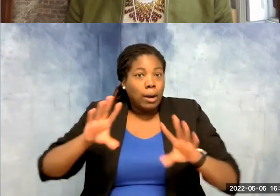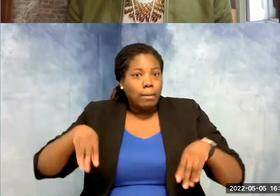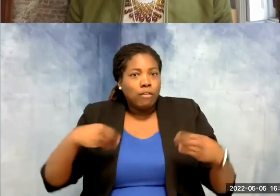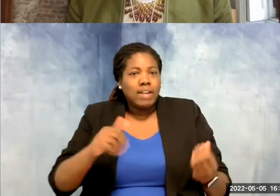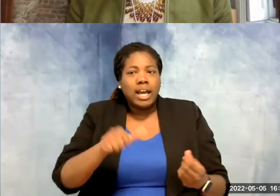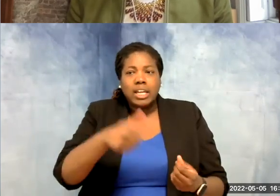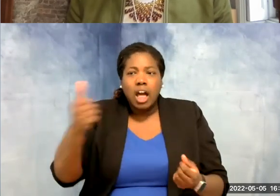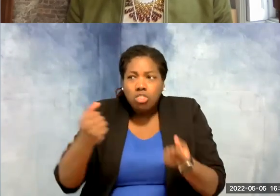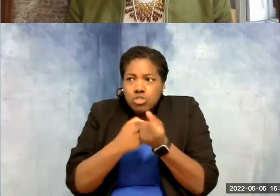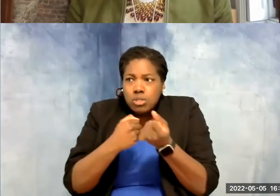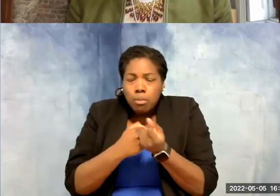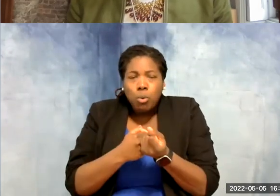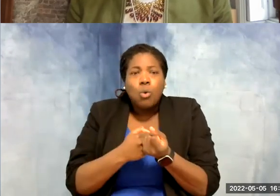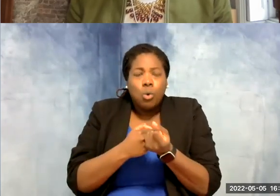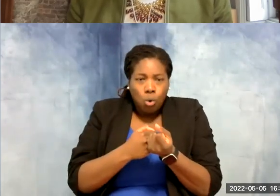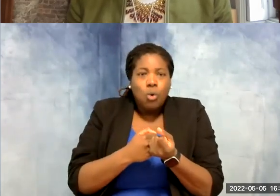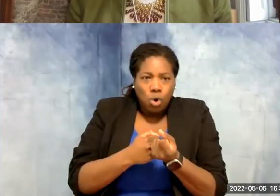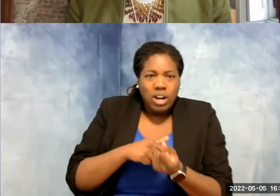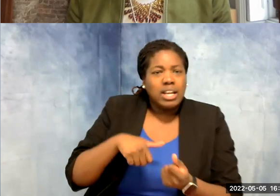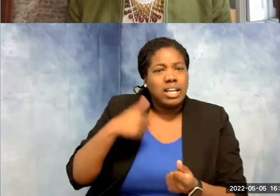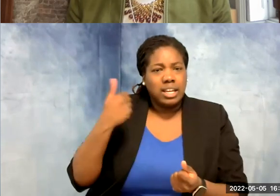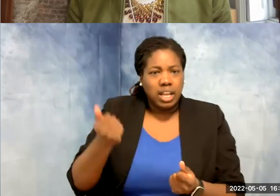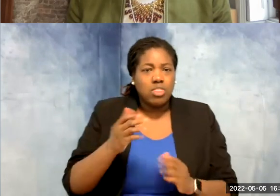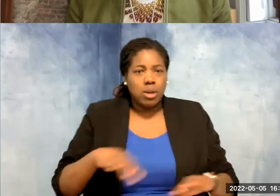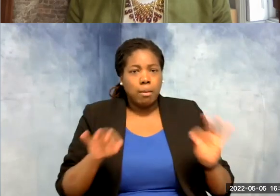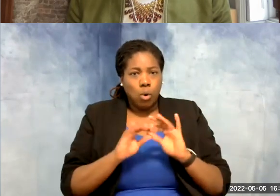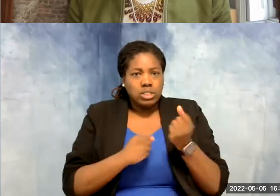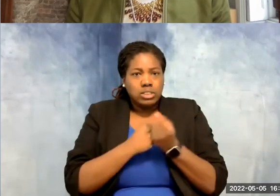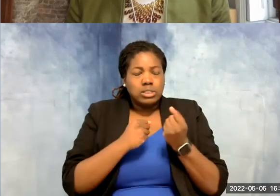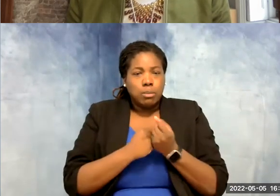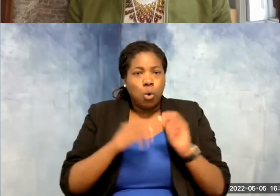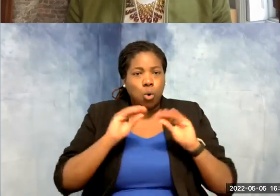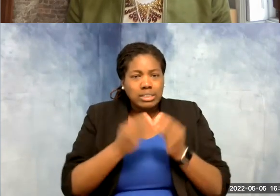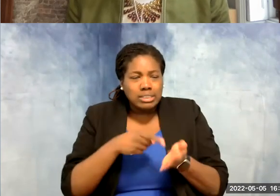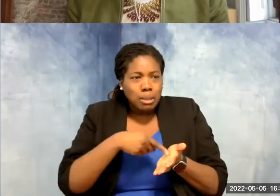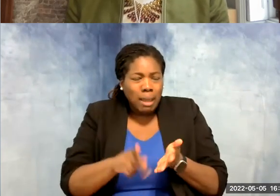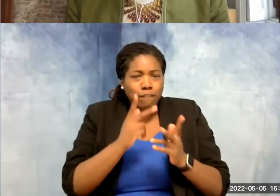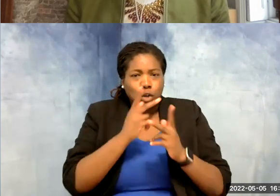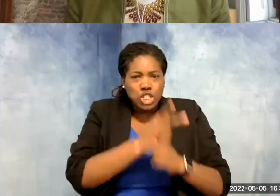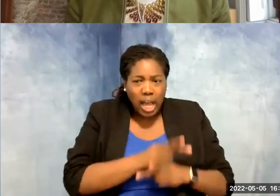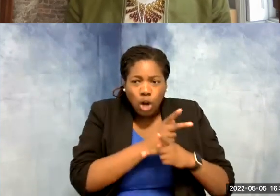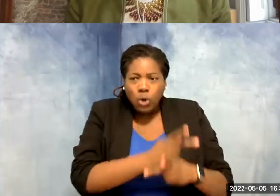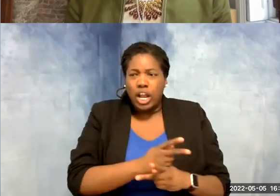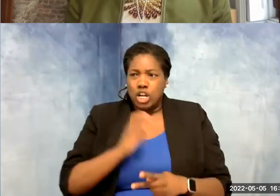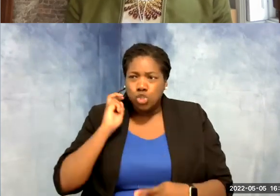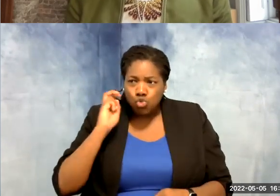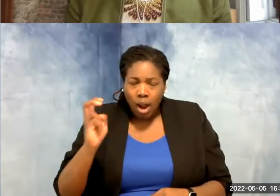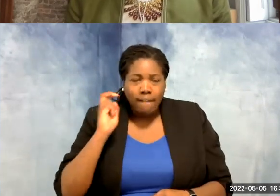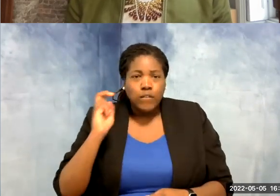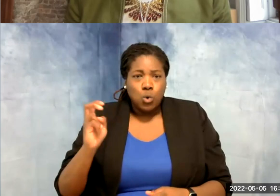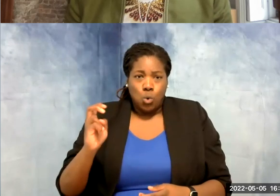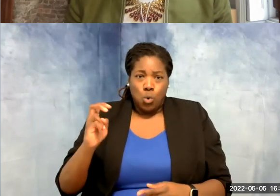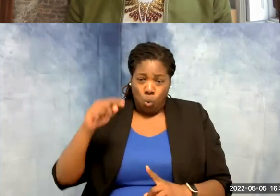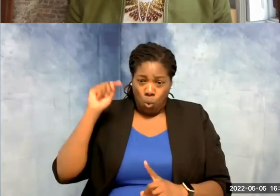other support, and as do other practical support organizations, to pay for childcare, to pay for travel arrangements. So